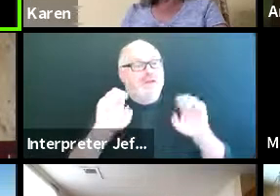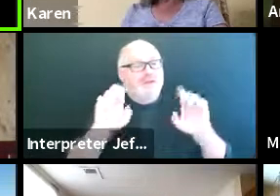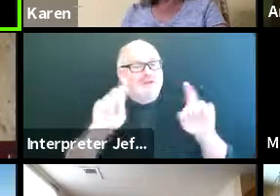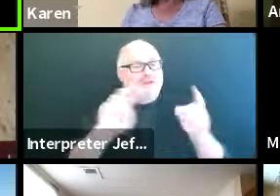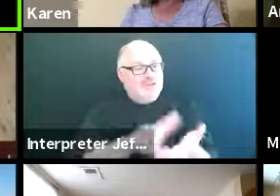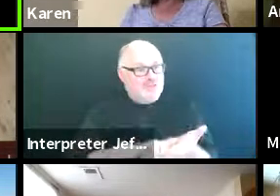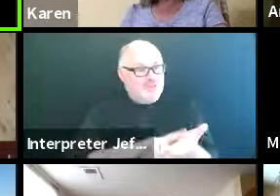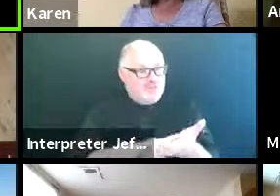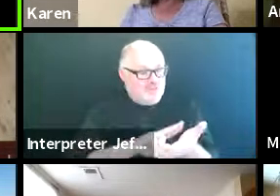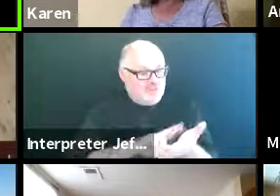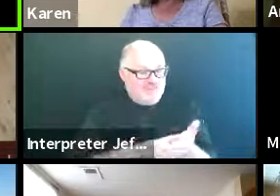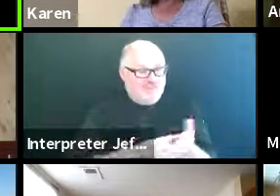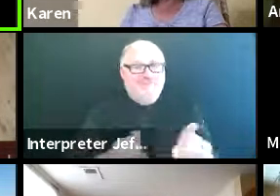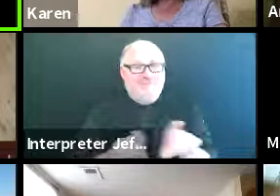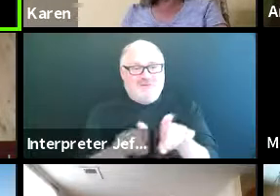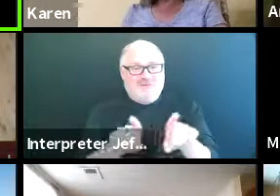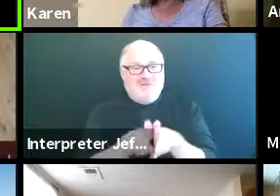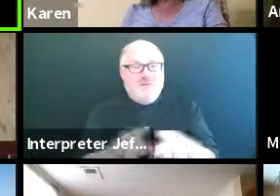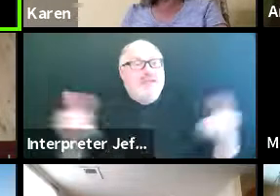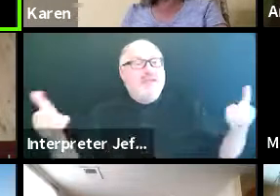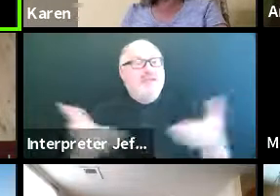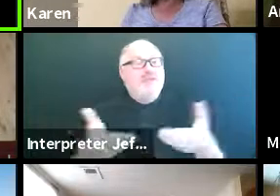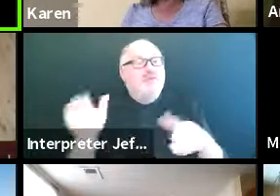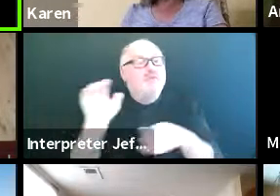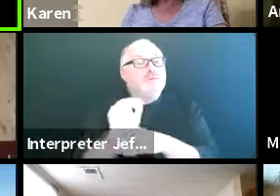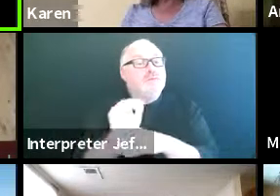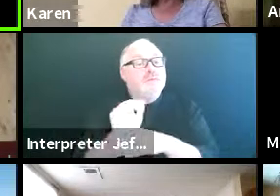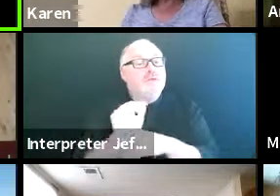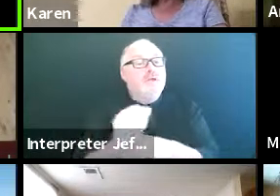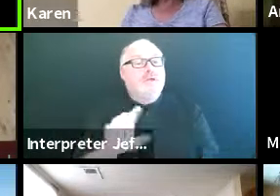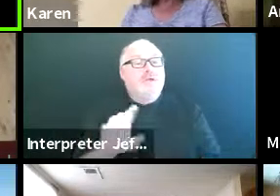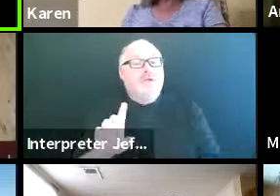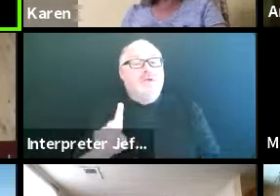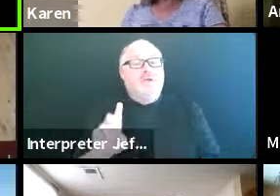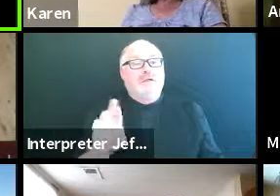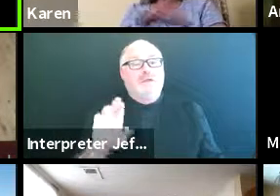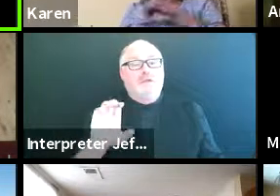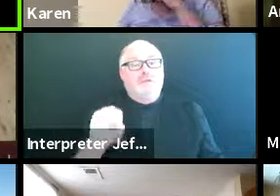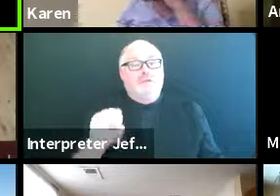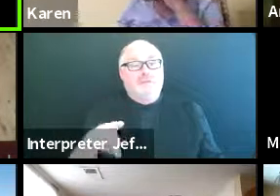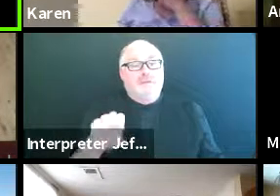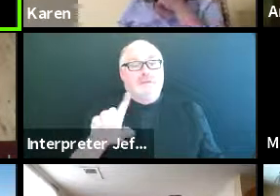education, and she is being introduced tonight by Dr. Copeland.